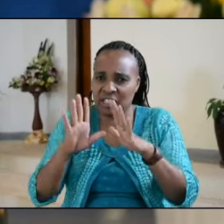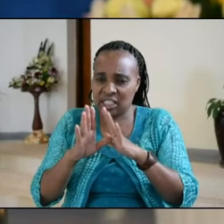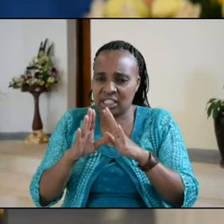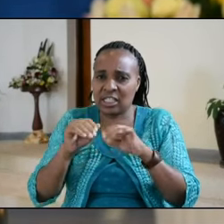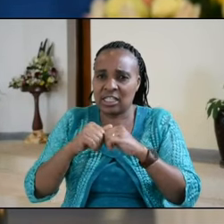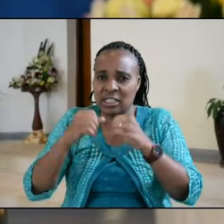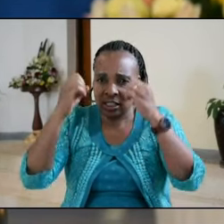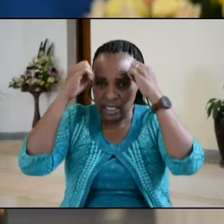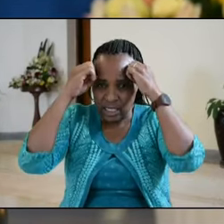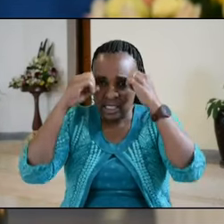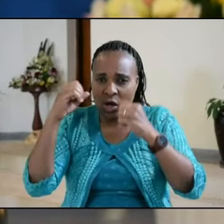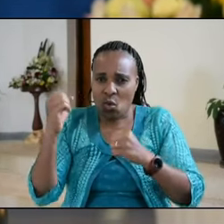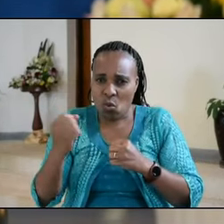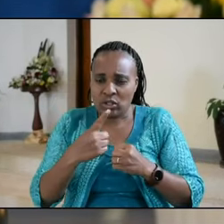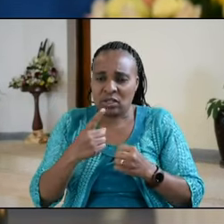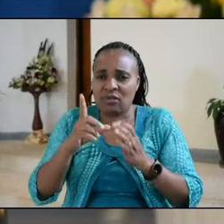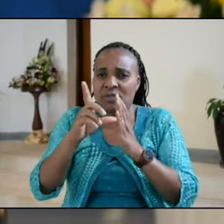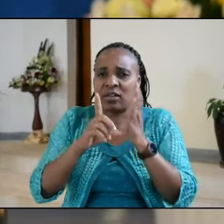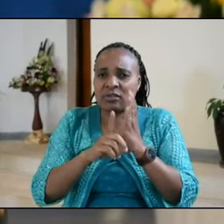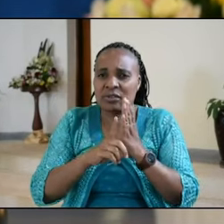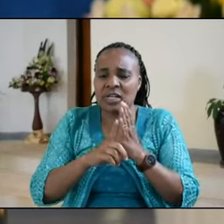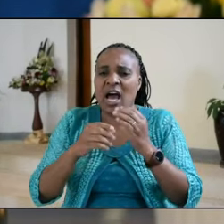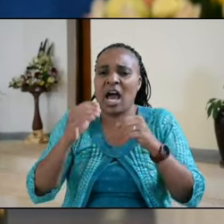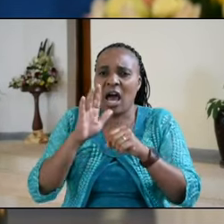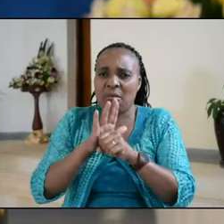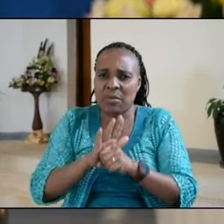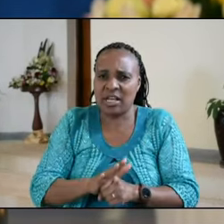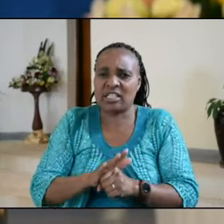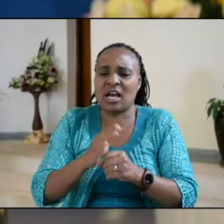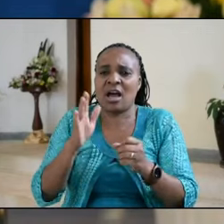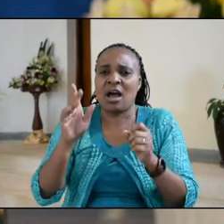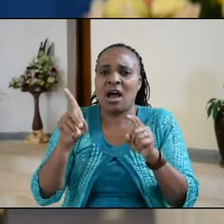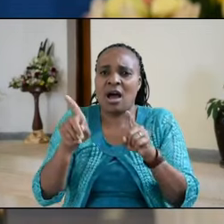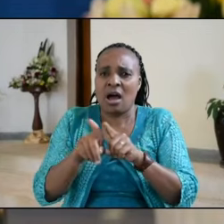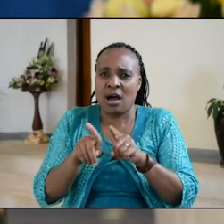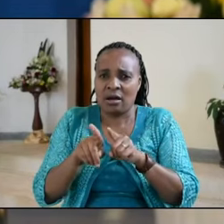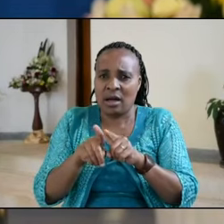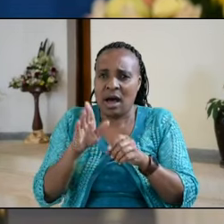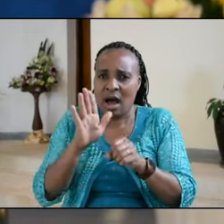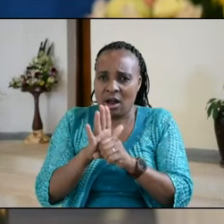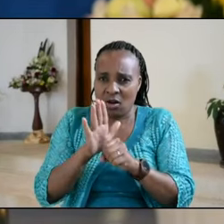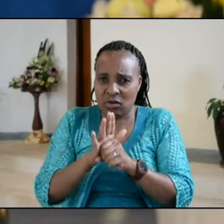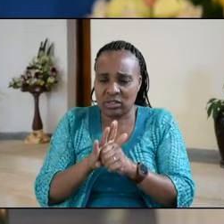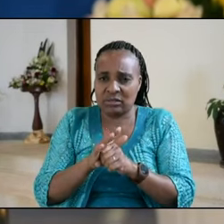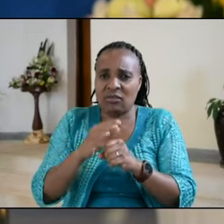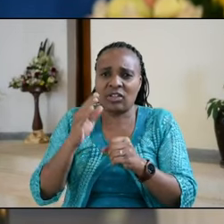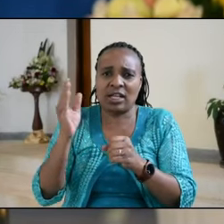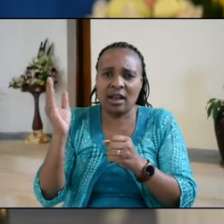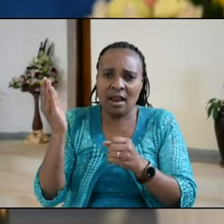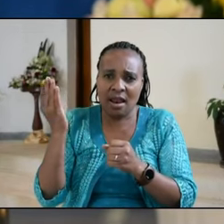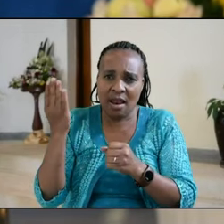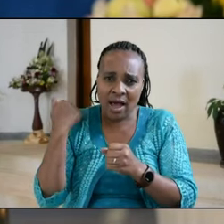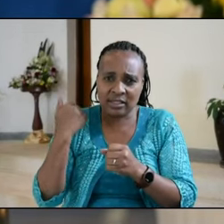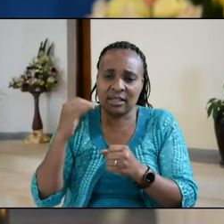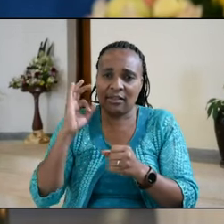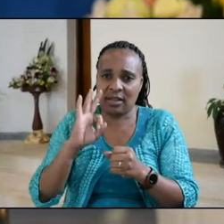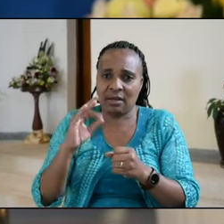this quarter's lesson. It was full of treasure. It has been a treasure hunt in the last 3 months. So